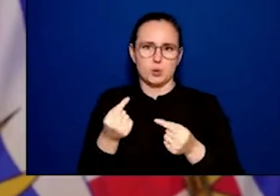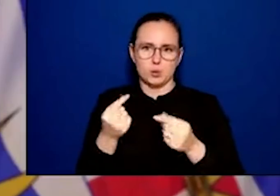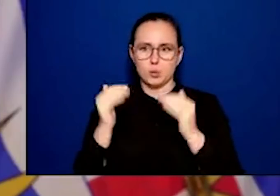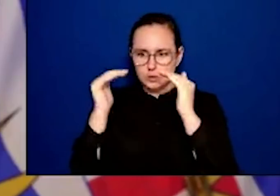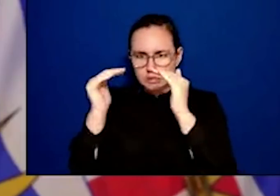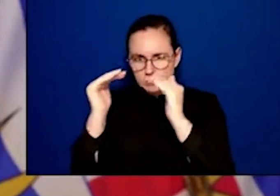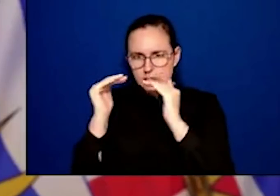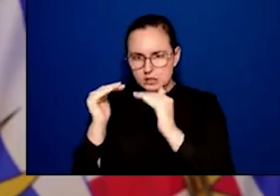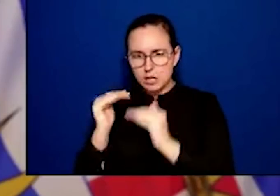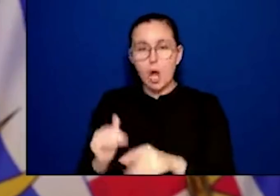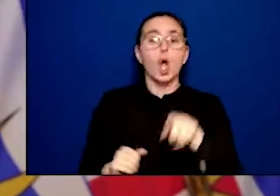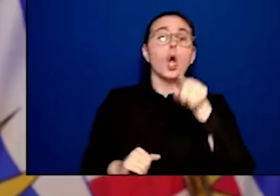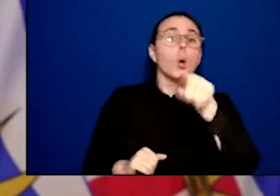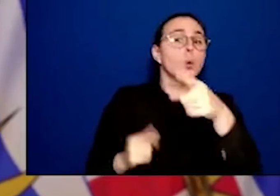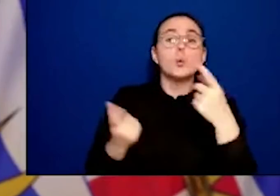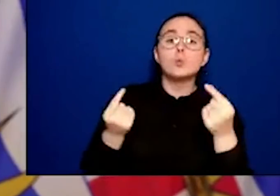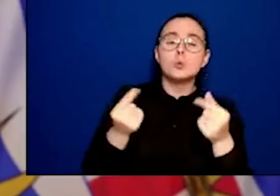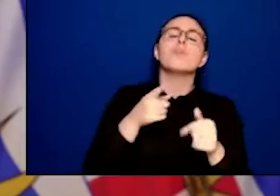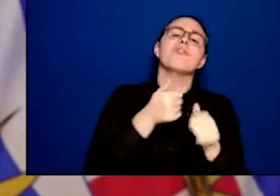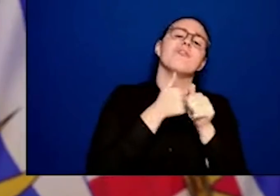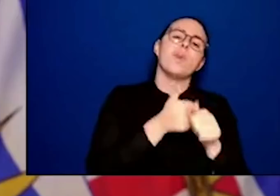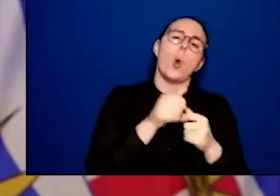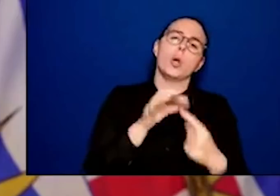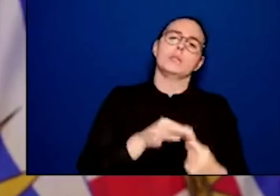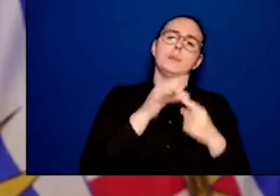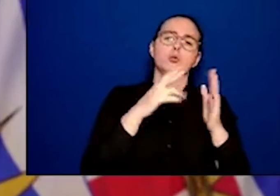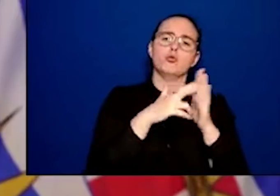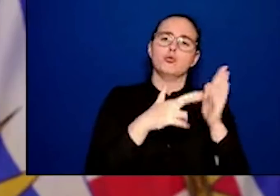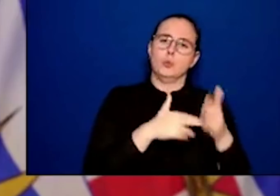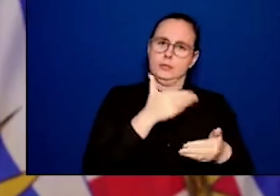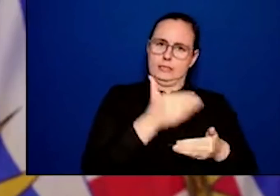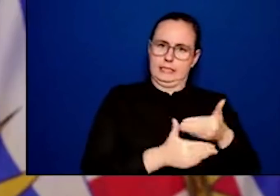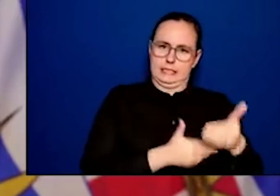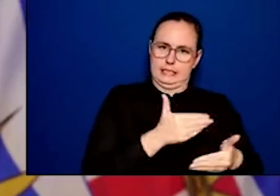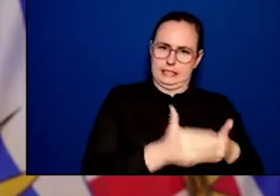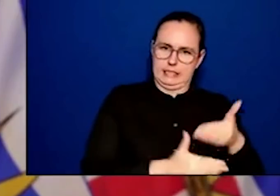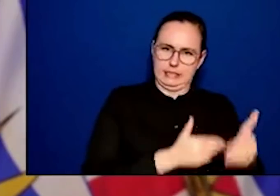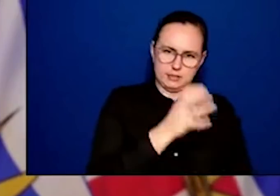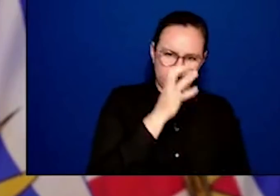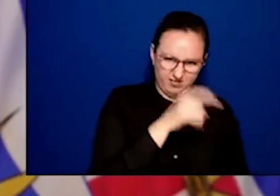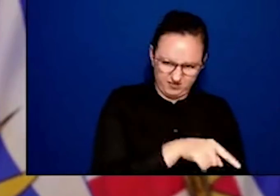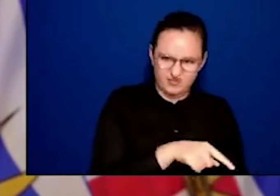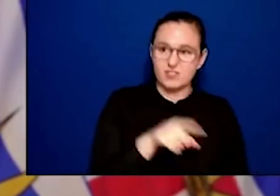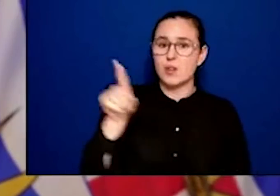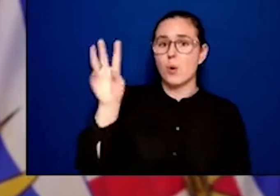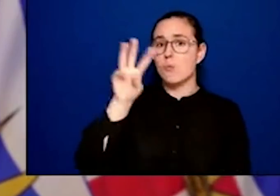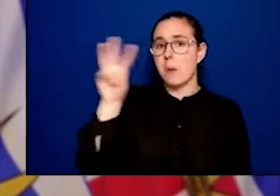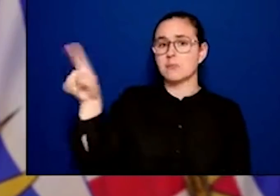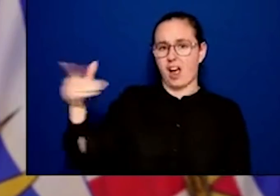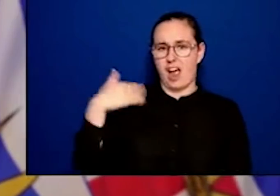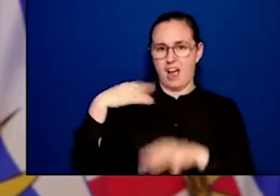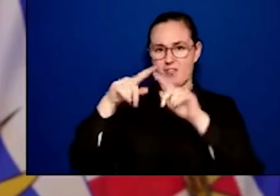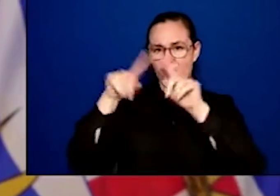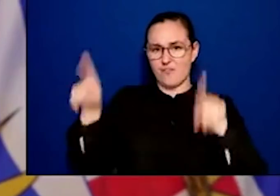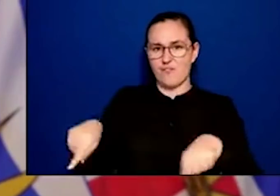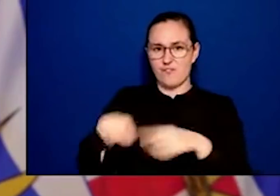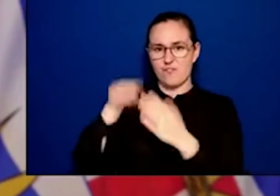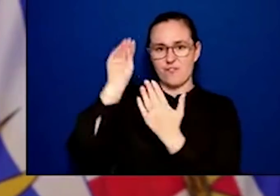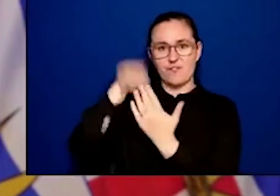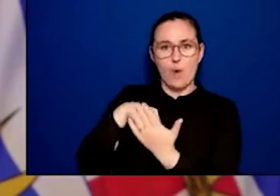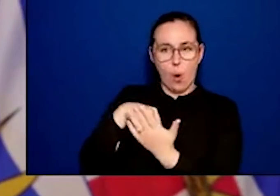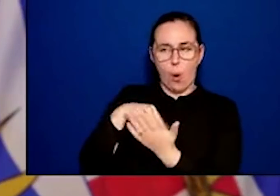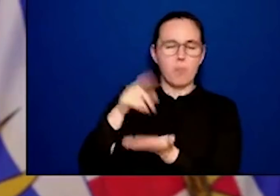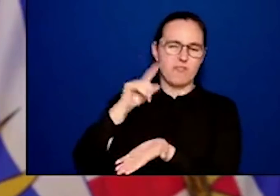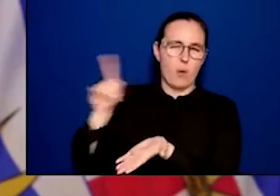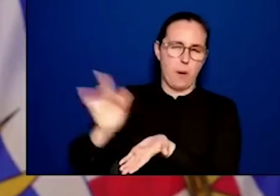are available on the website as well, and we have put out information to physicians and nurse practitioners around the